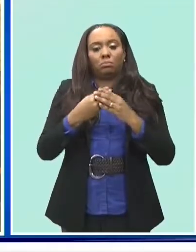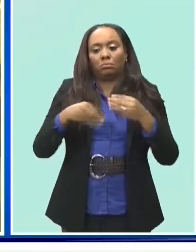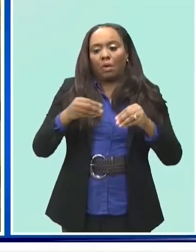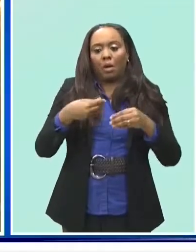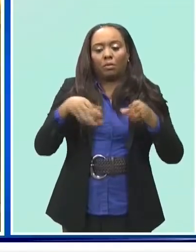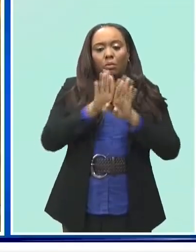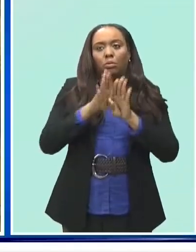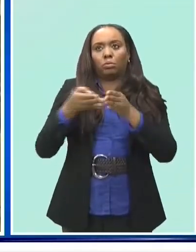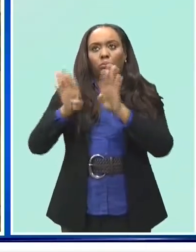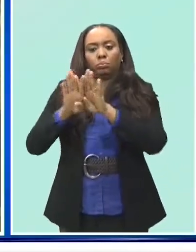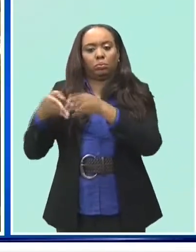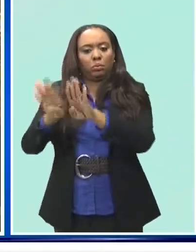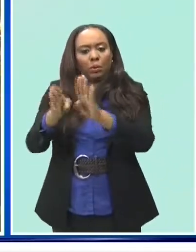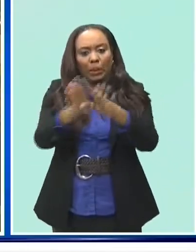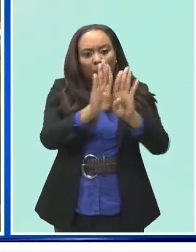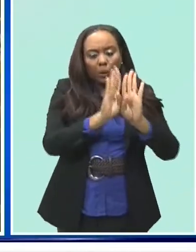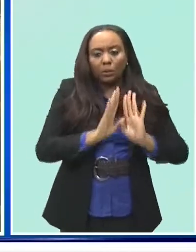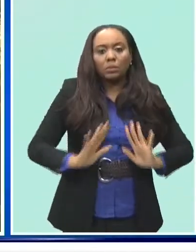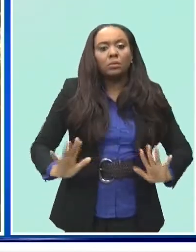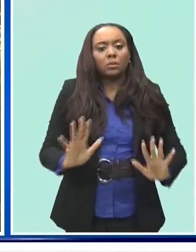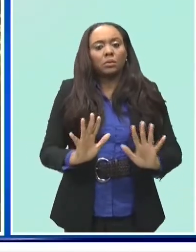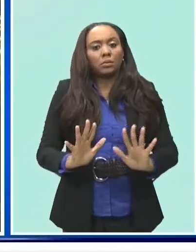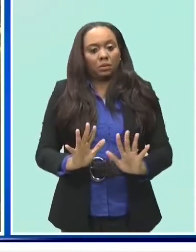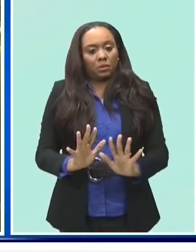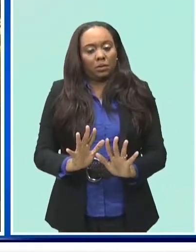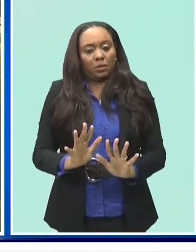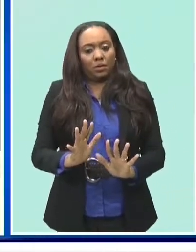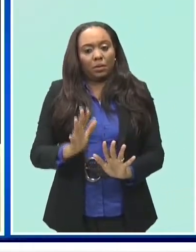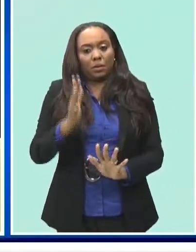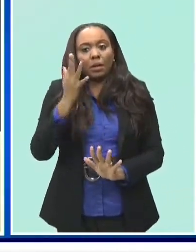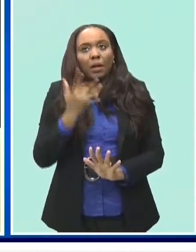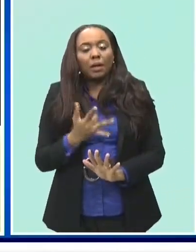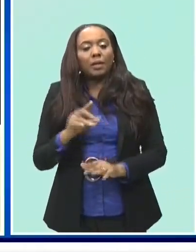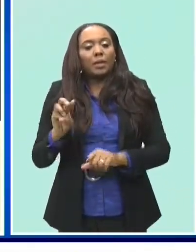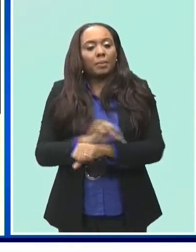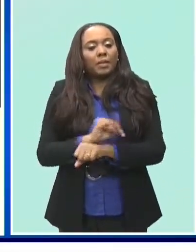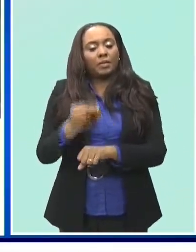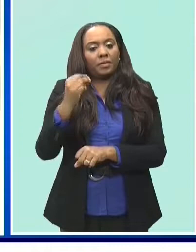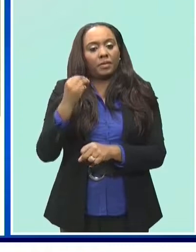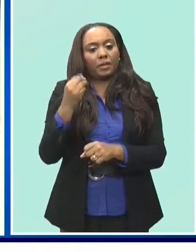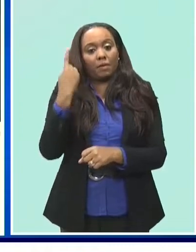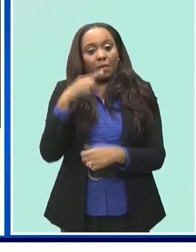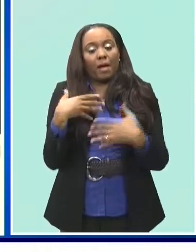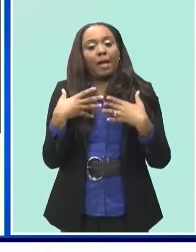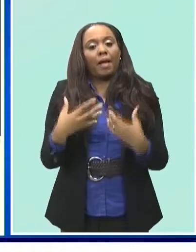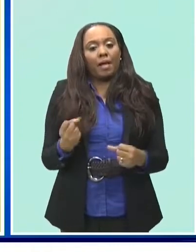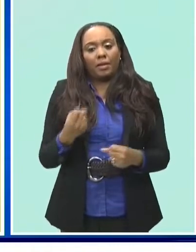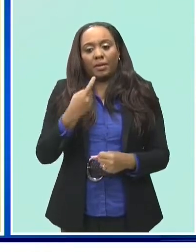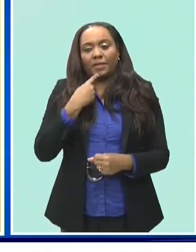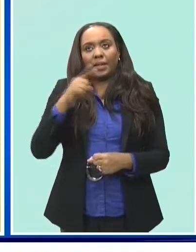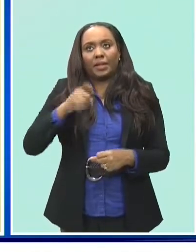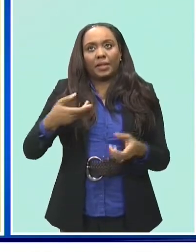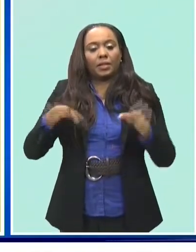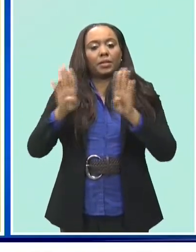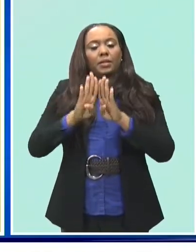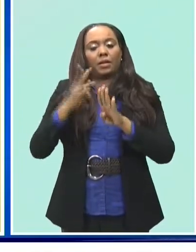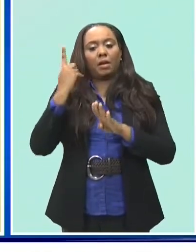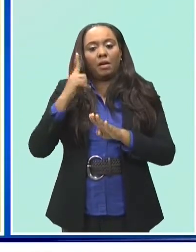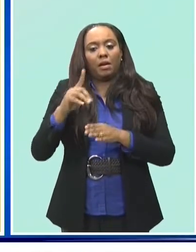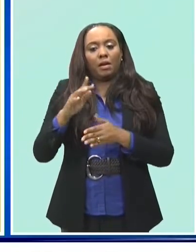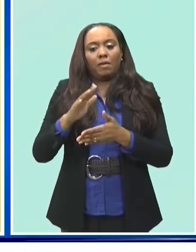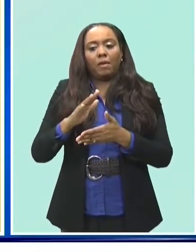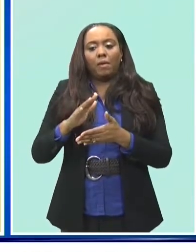empty display cases. It was shut down as advised by the Ministry of Health for maintenance. As there are